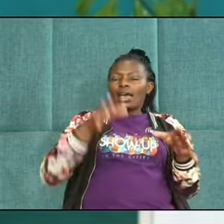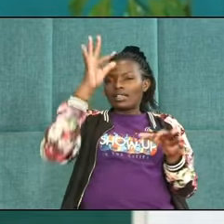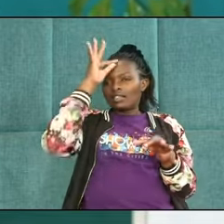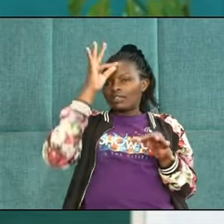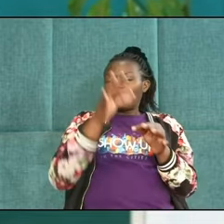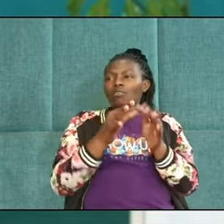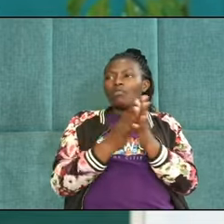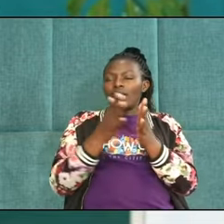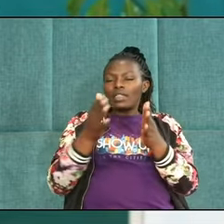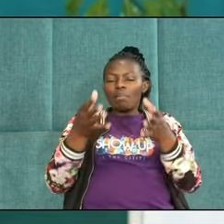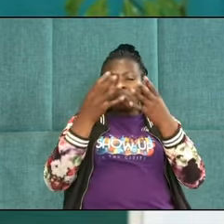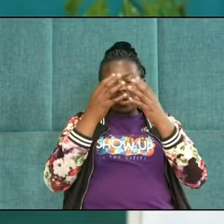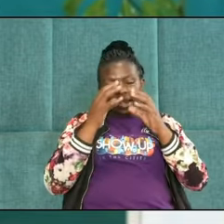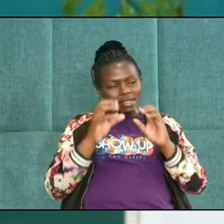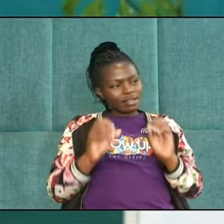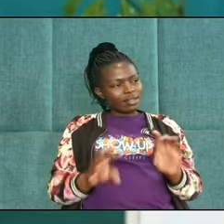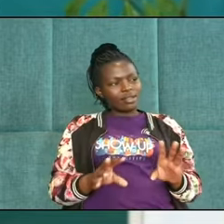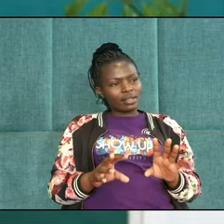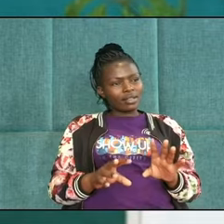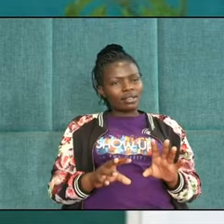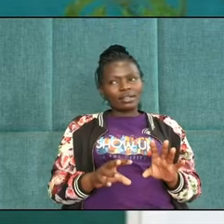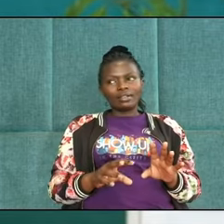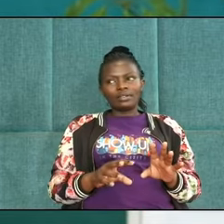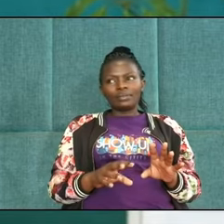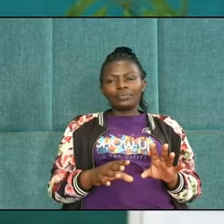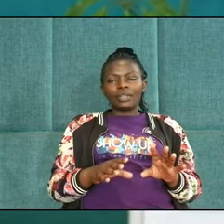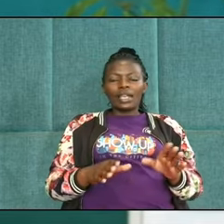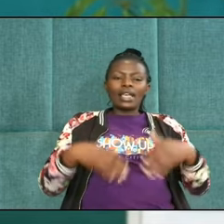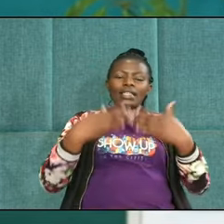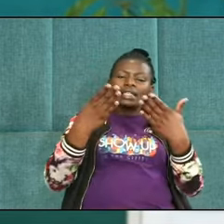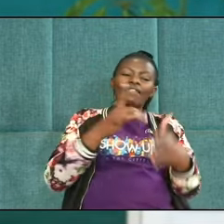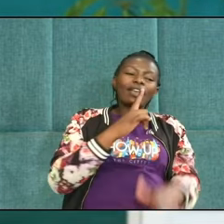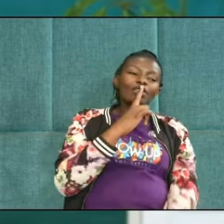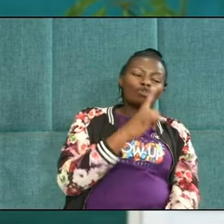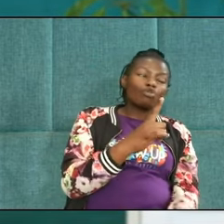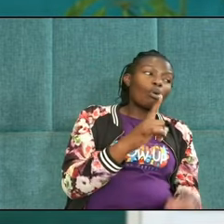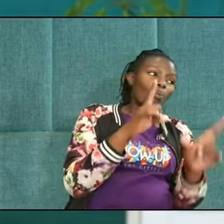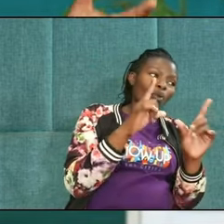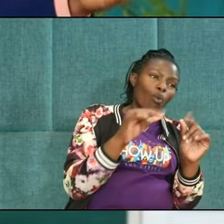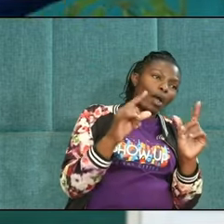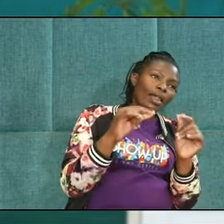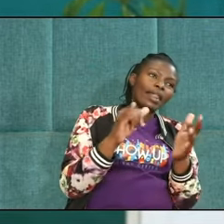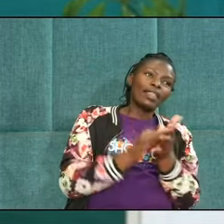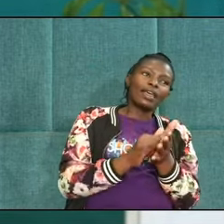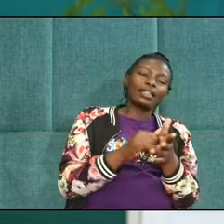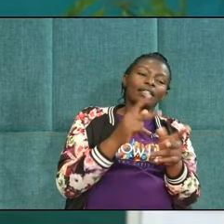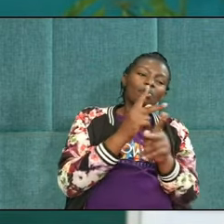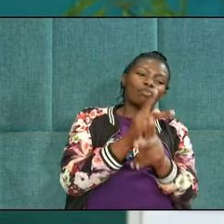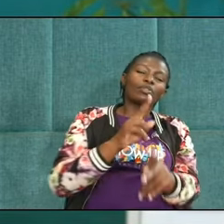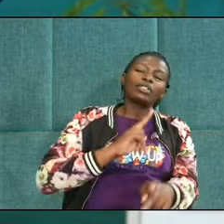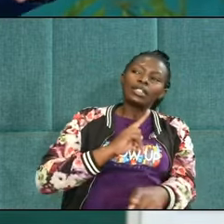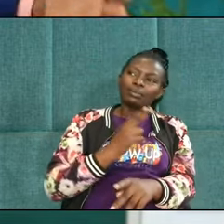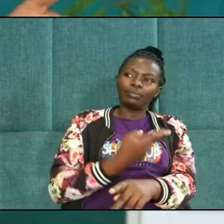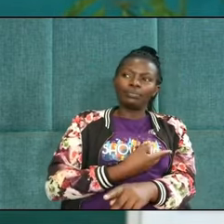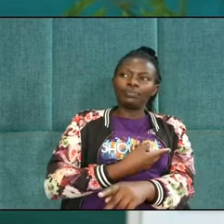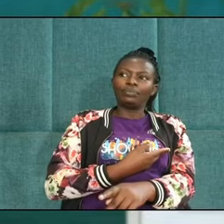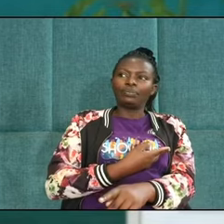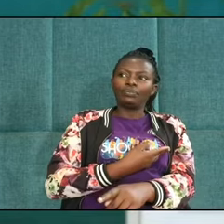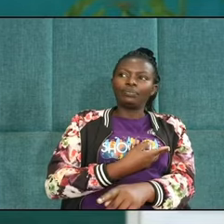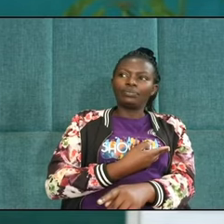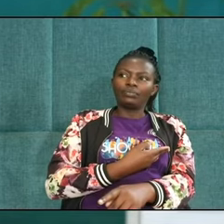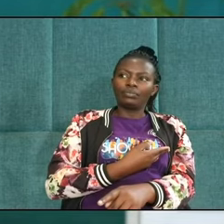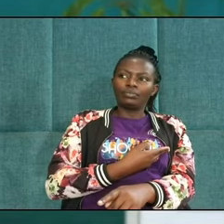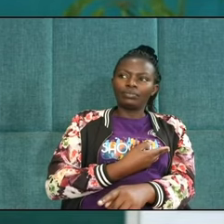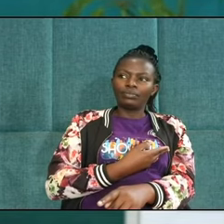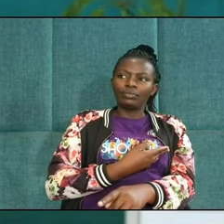has blessed us with, he has given us the assurance that he will protect us while we live